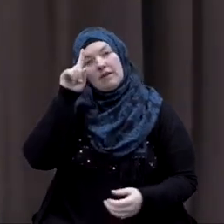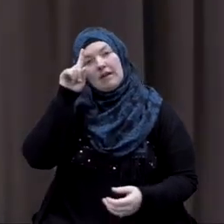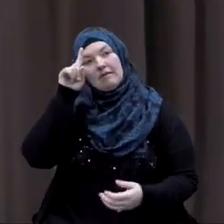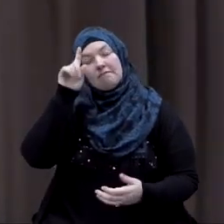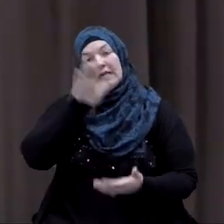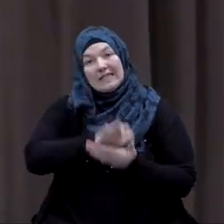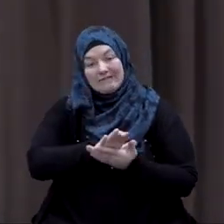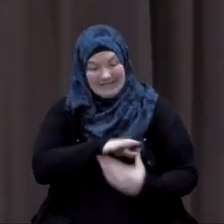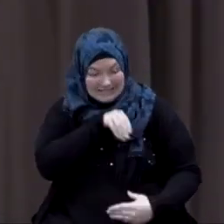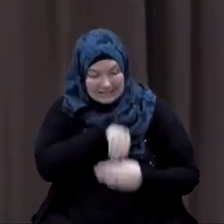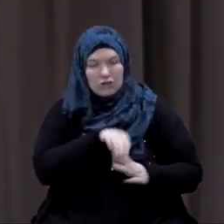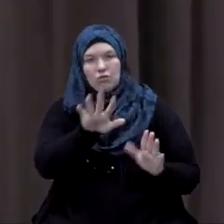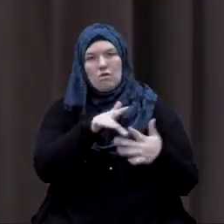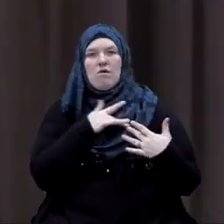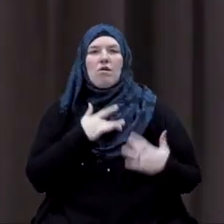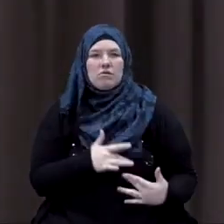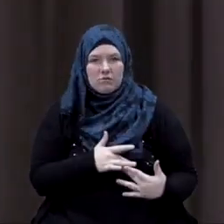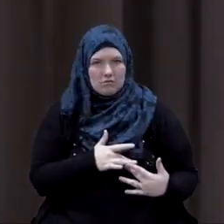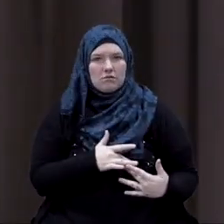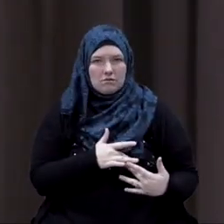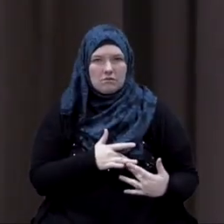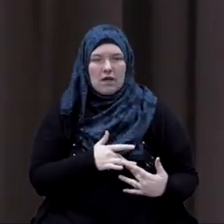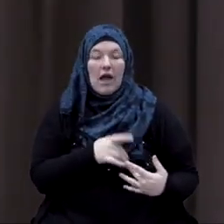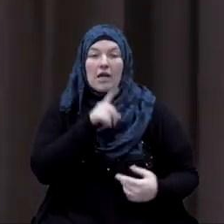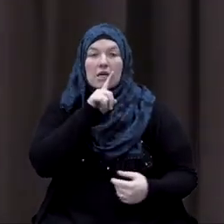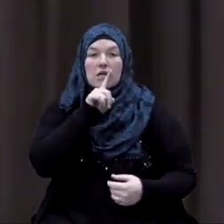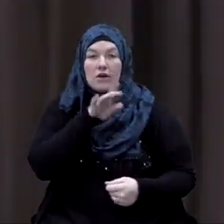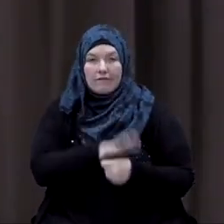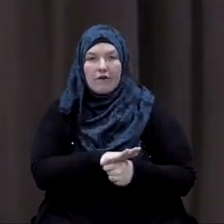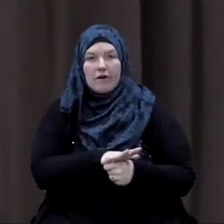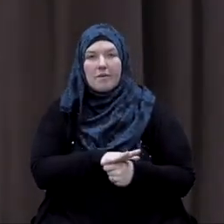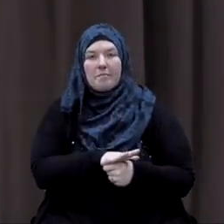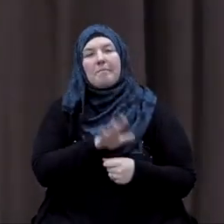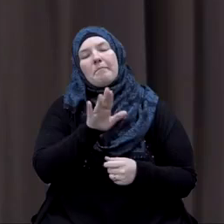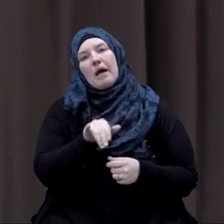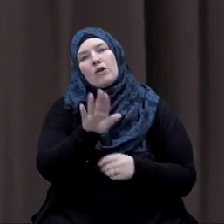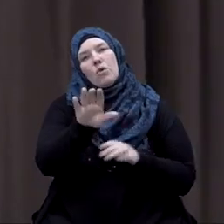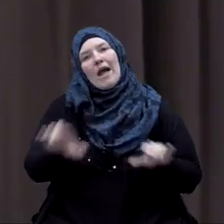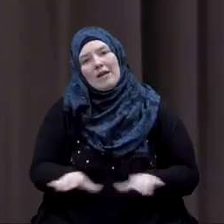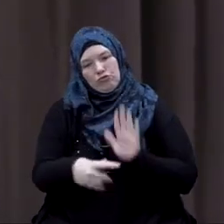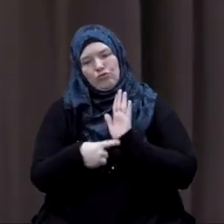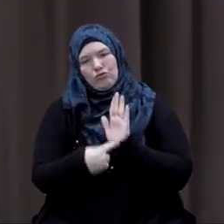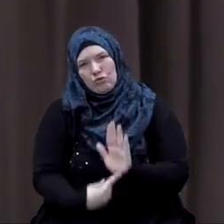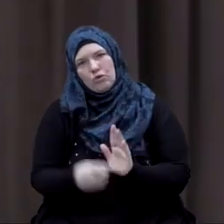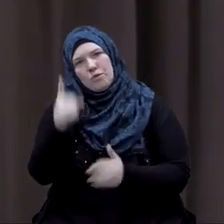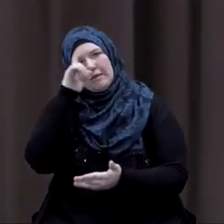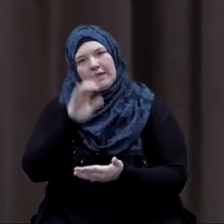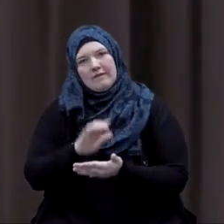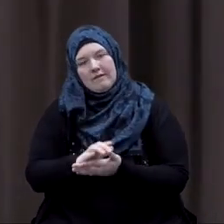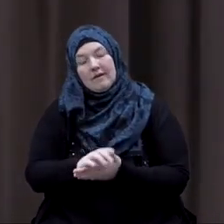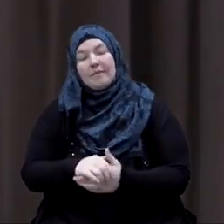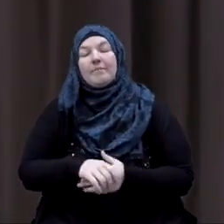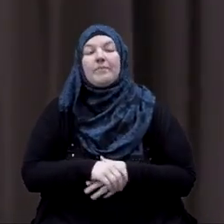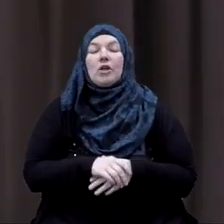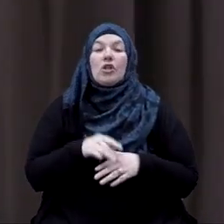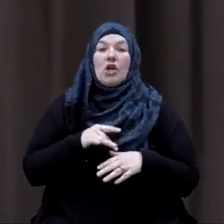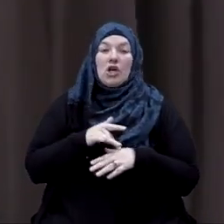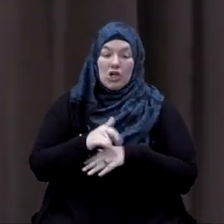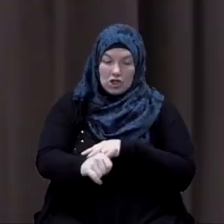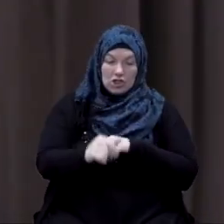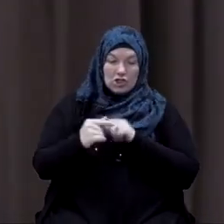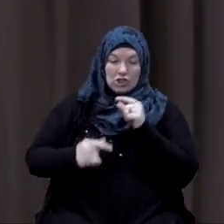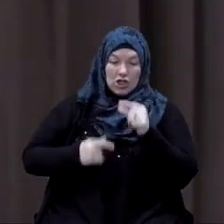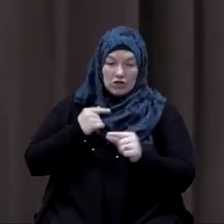settled in the heart and confirmed by the action. It has to be a choice. So the early